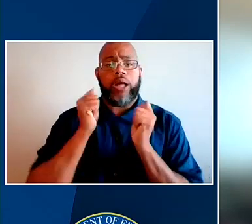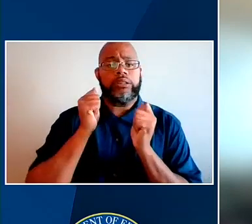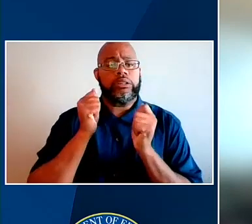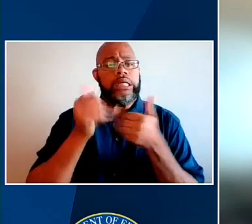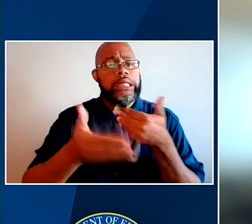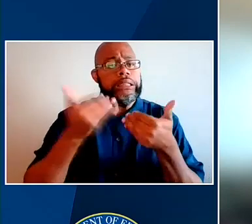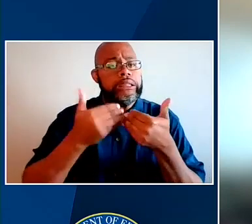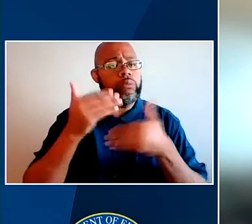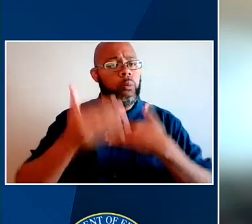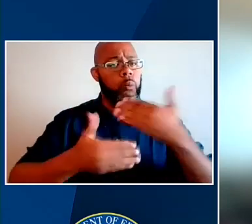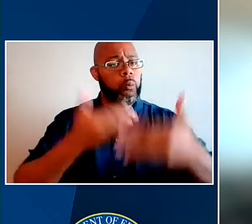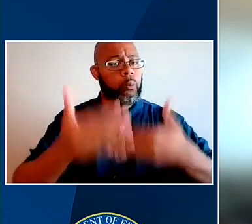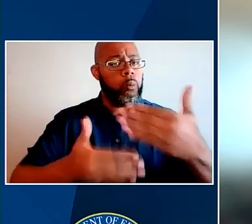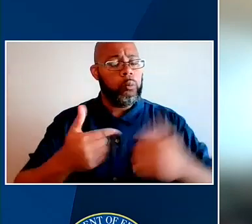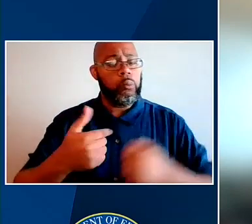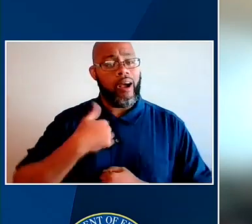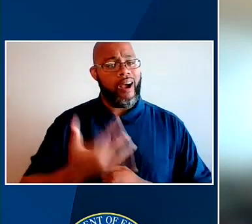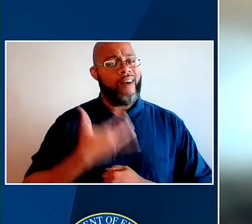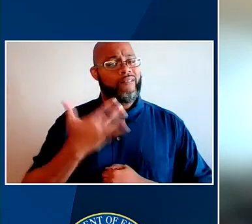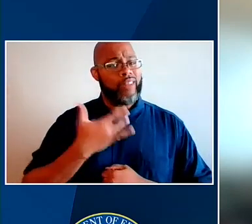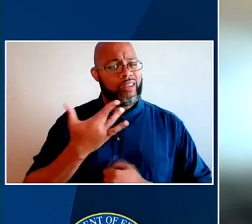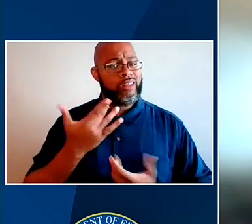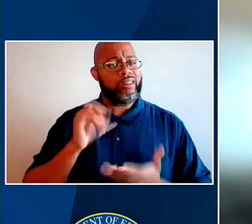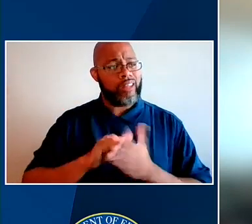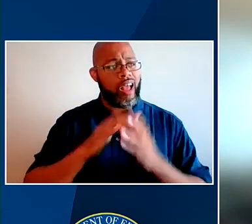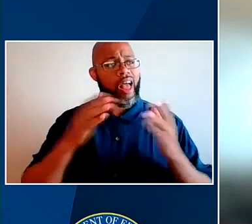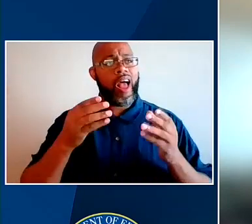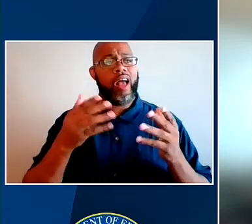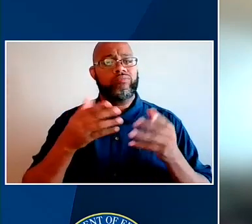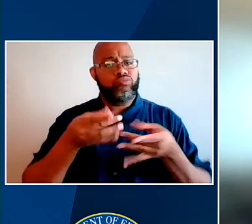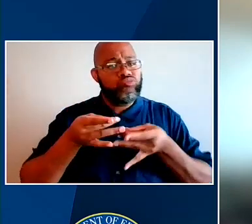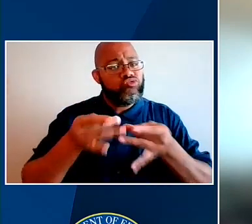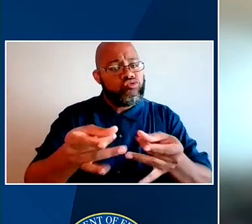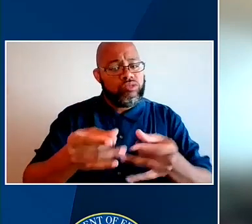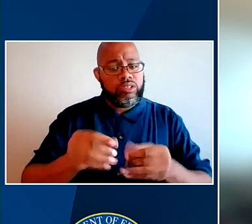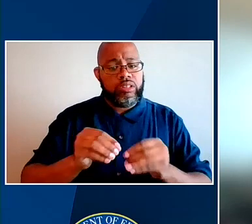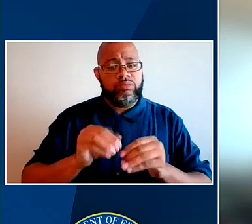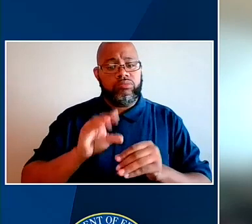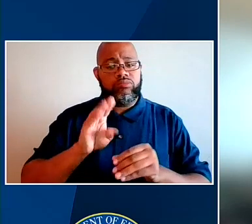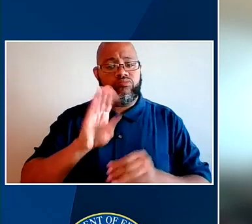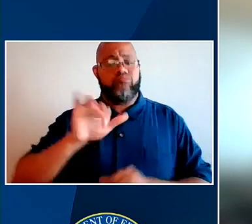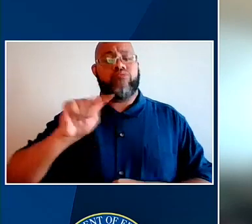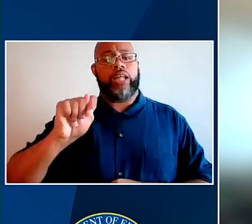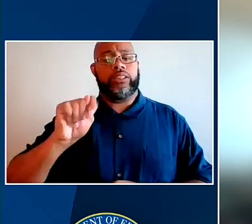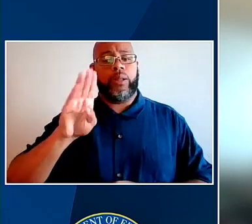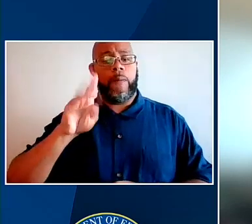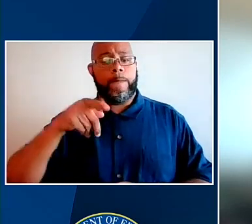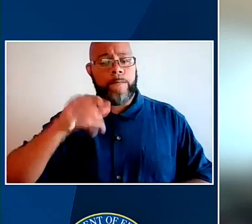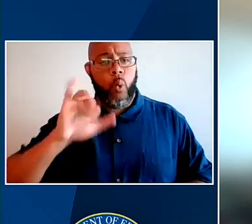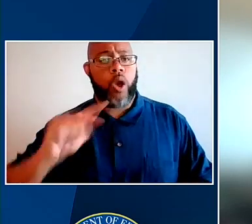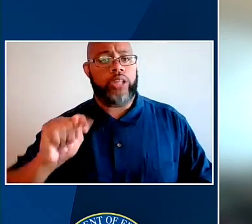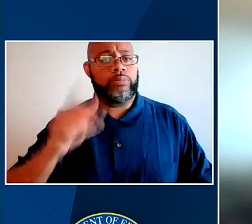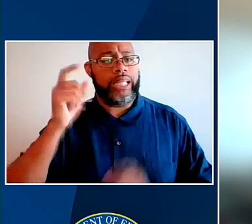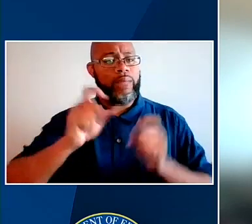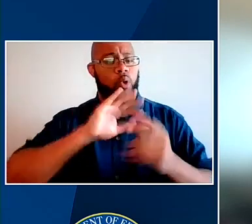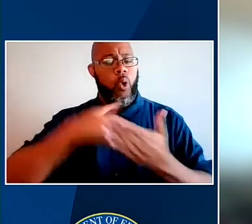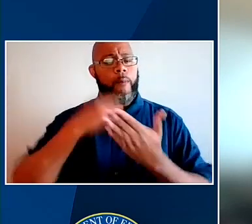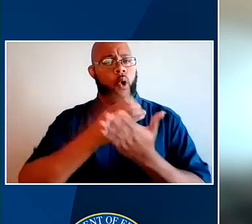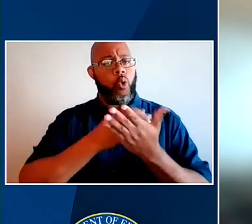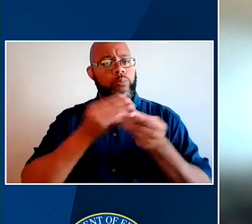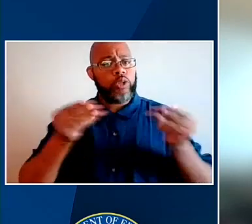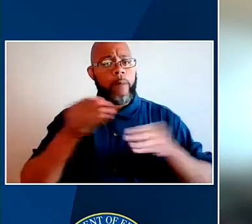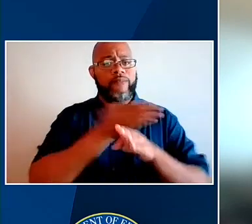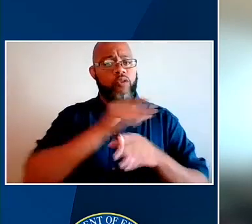easier. I feel like it's so much more streamlined at Bright Point because they give me all of my course materials before my classes